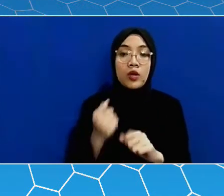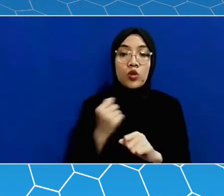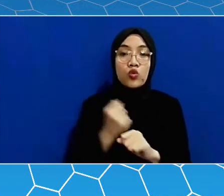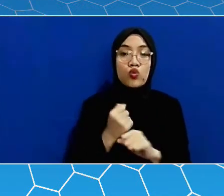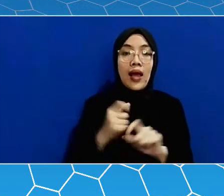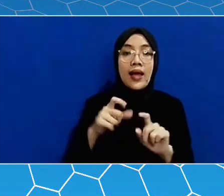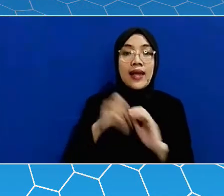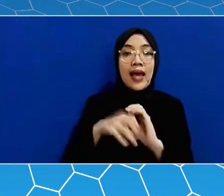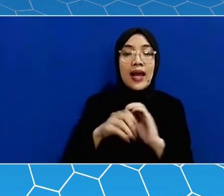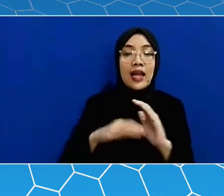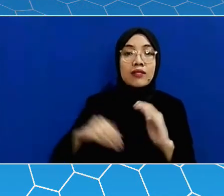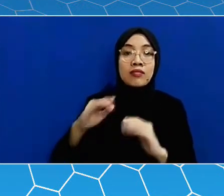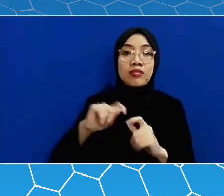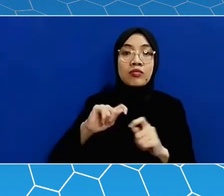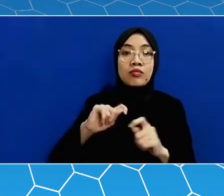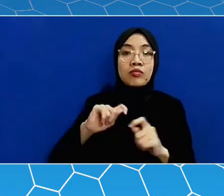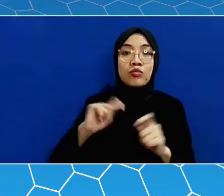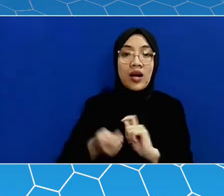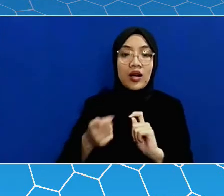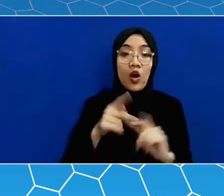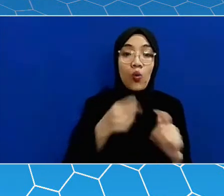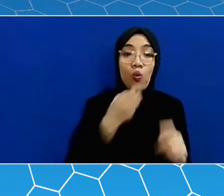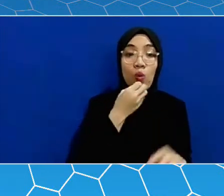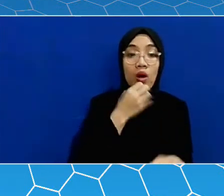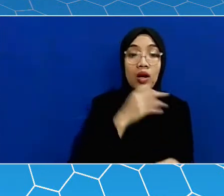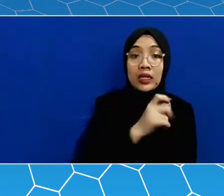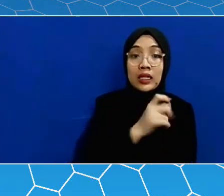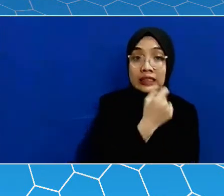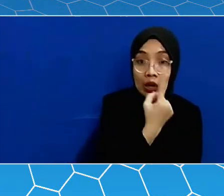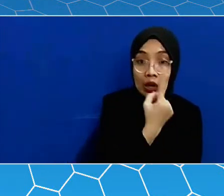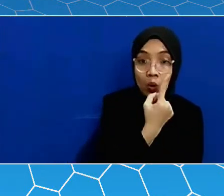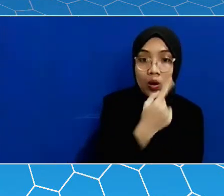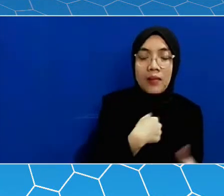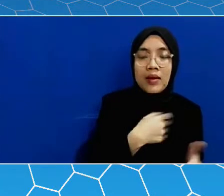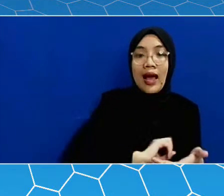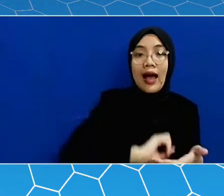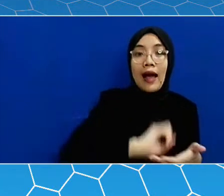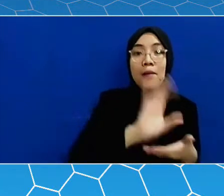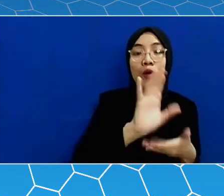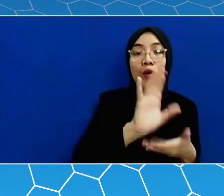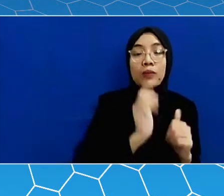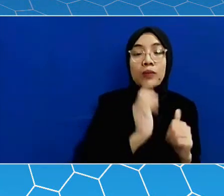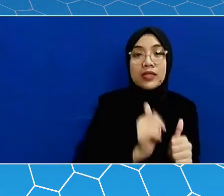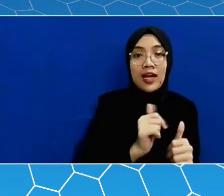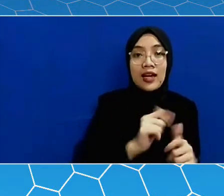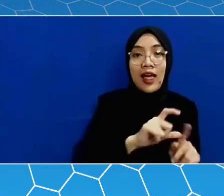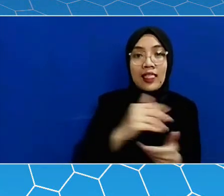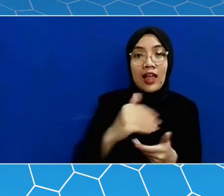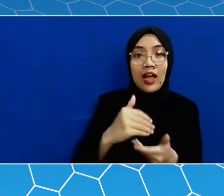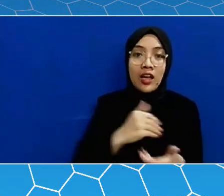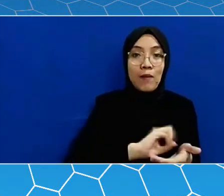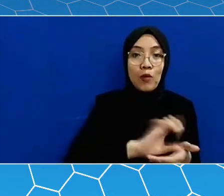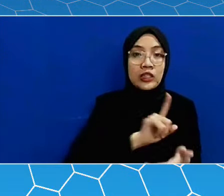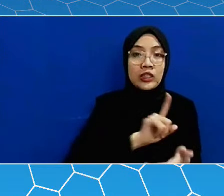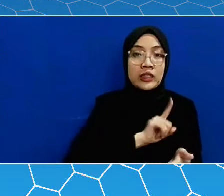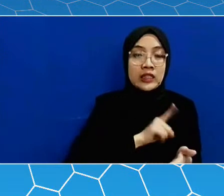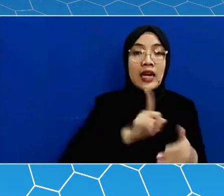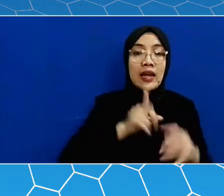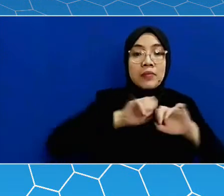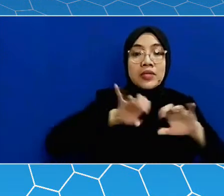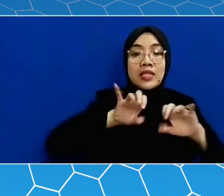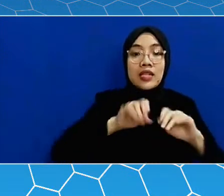data themselves. But the system will develop a highly personalized narrative, linking them back to tailored information that is suitable for